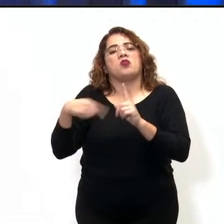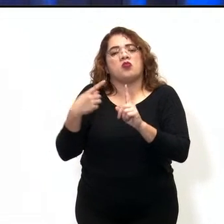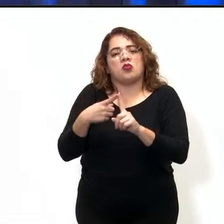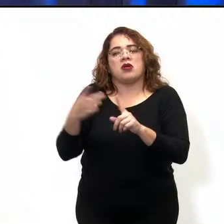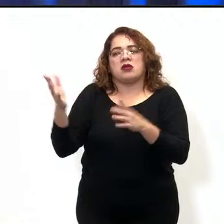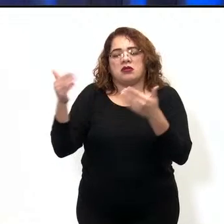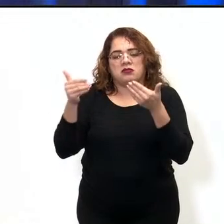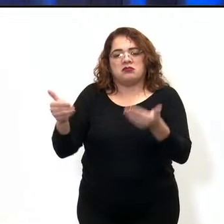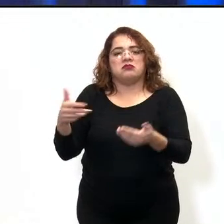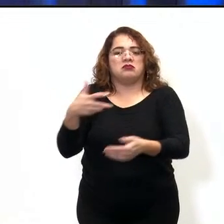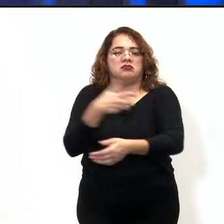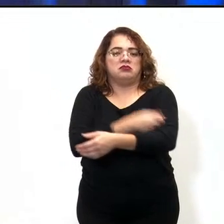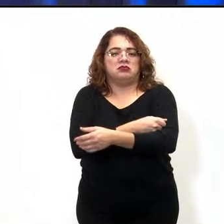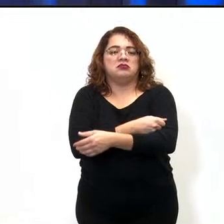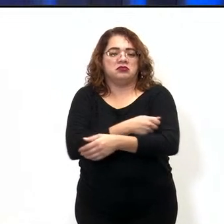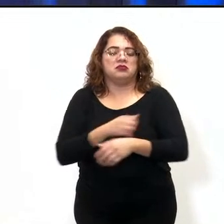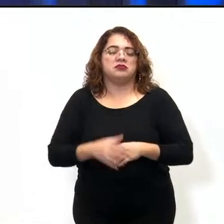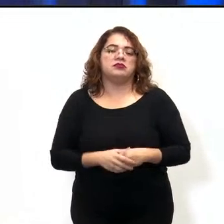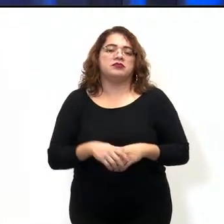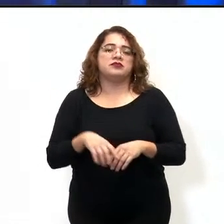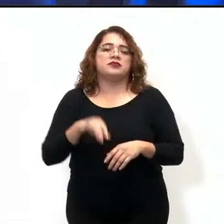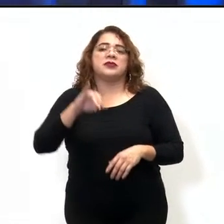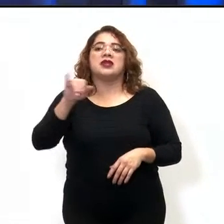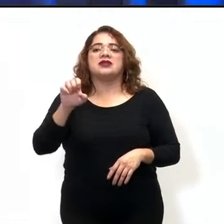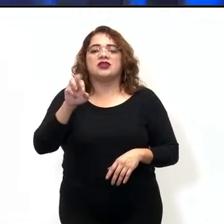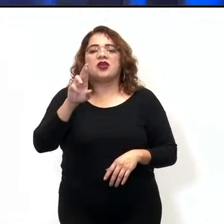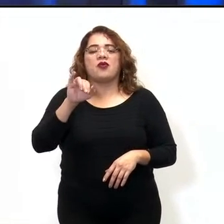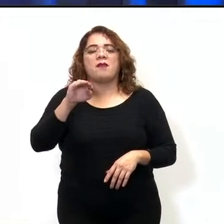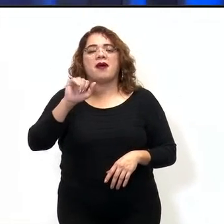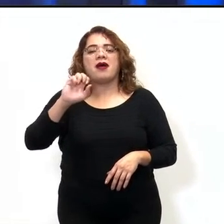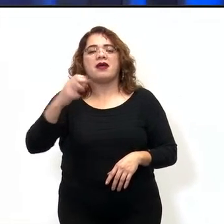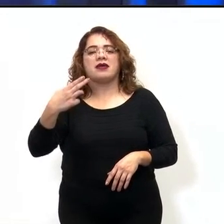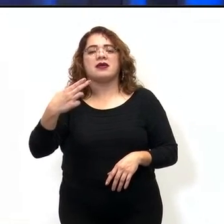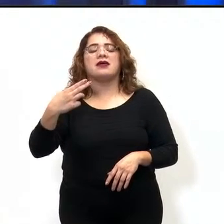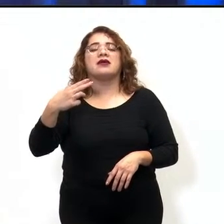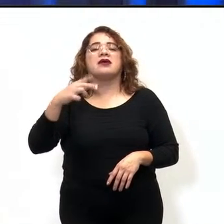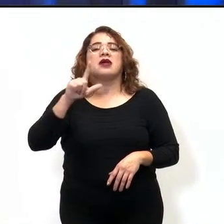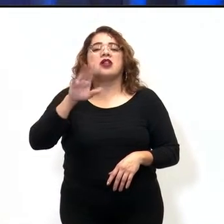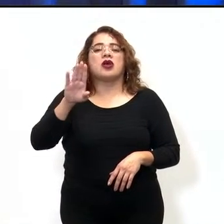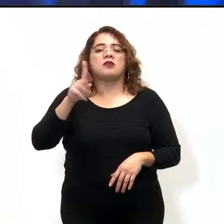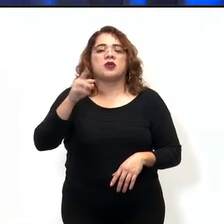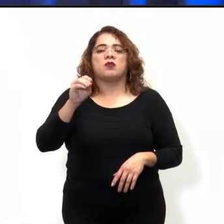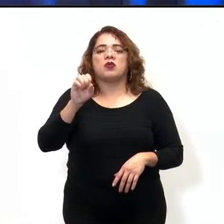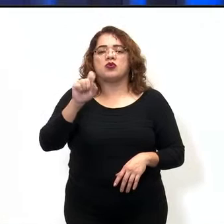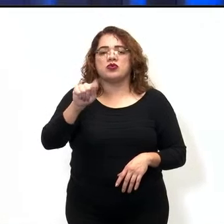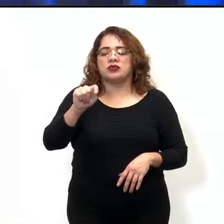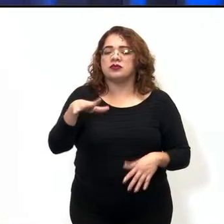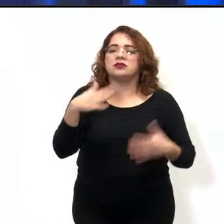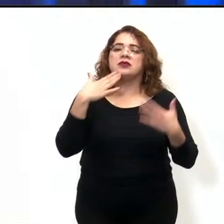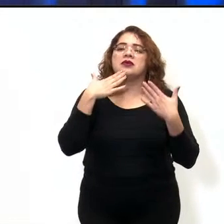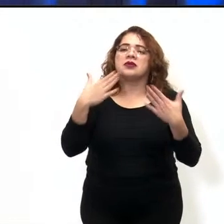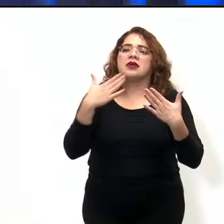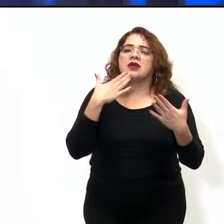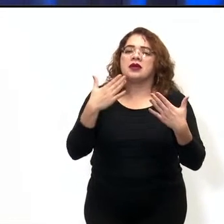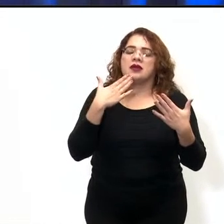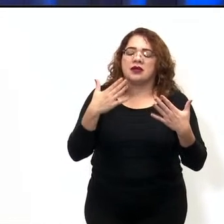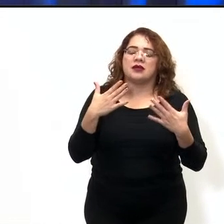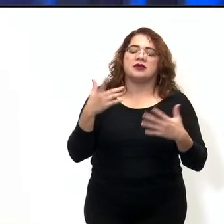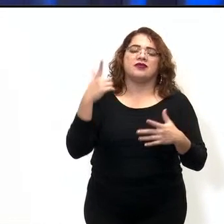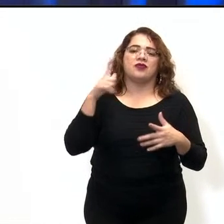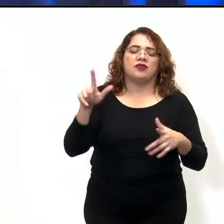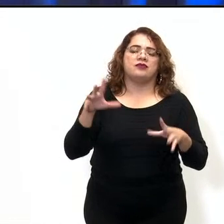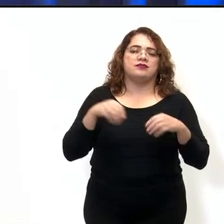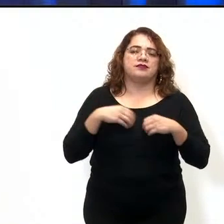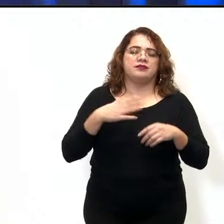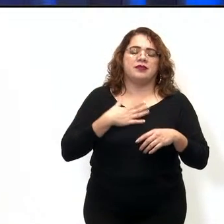All right, next question comes from Jeremiah at the Long Beach Post. Go ahead, Jeremiah. Hi guys, thanks for taking our questions.